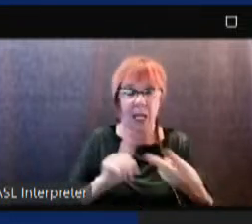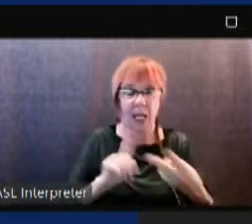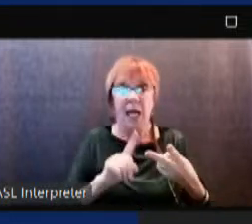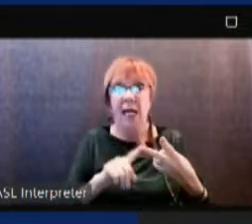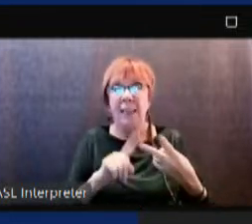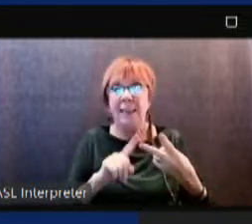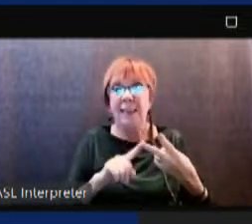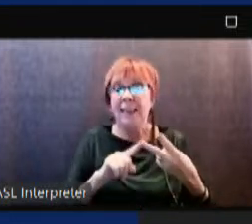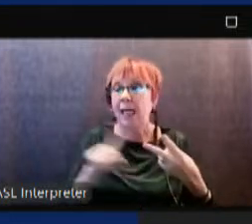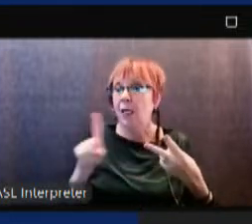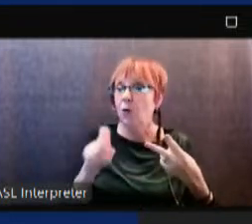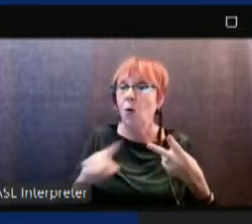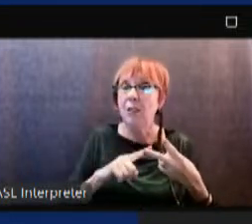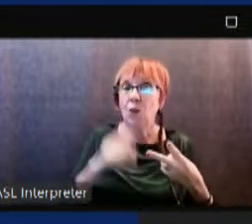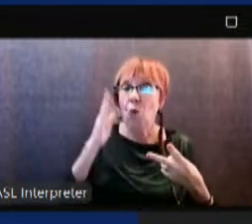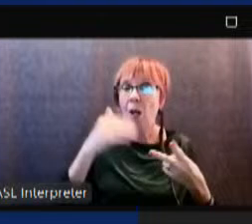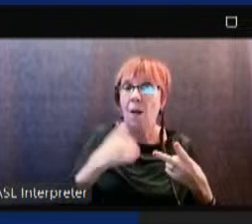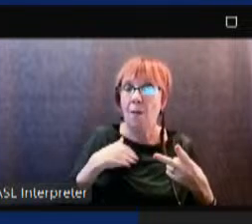charged?